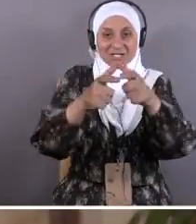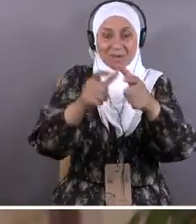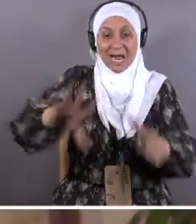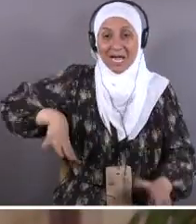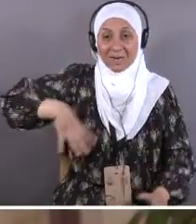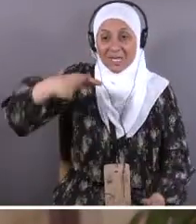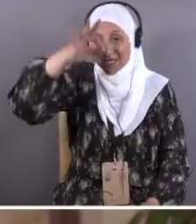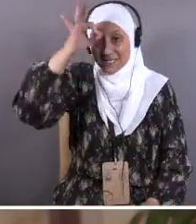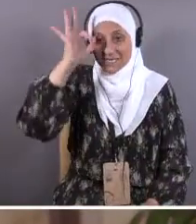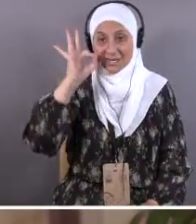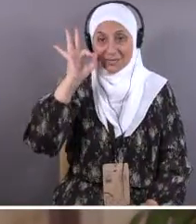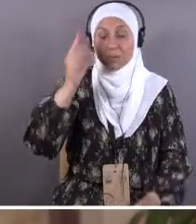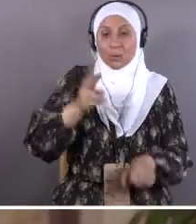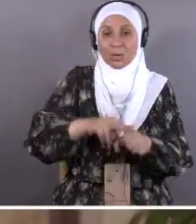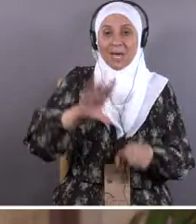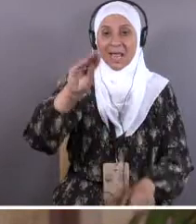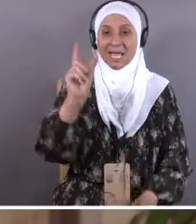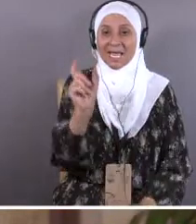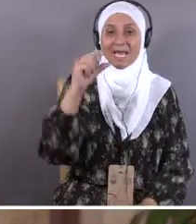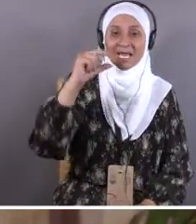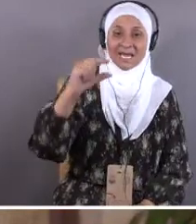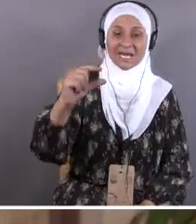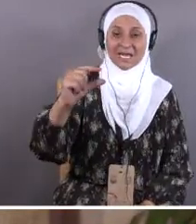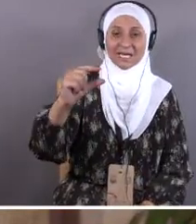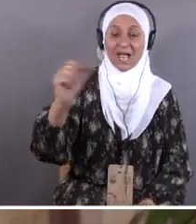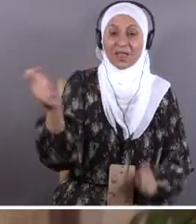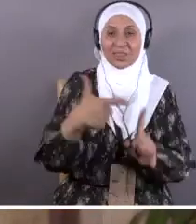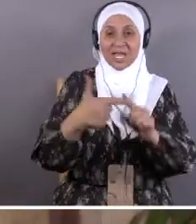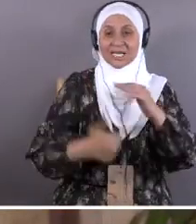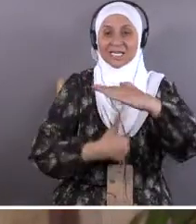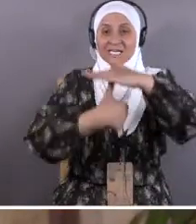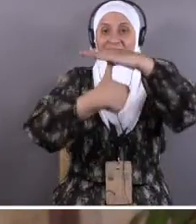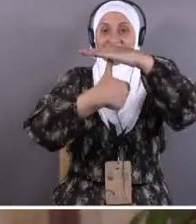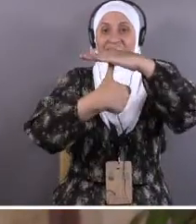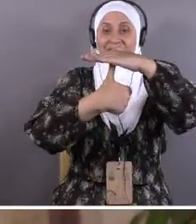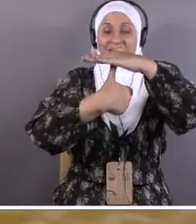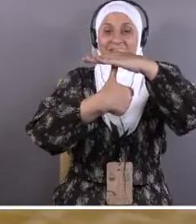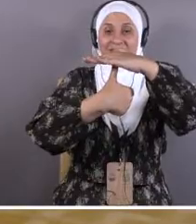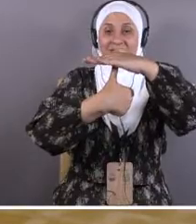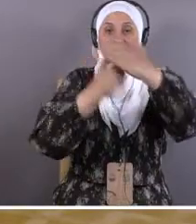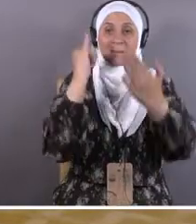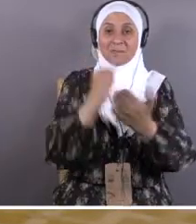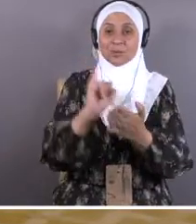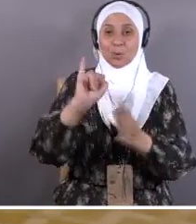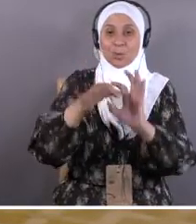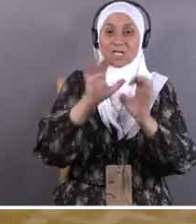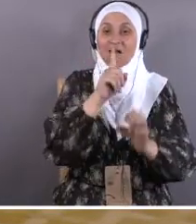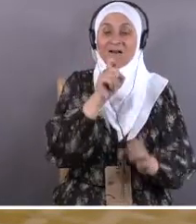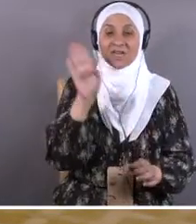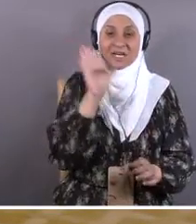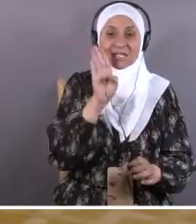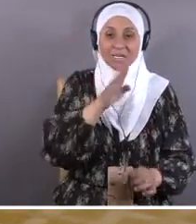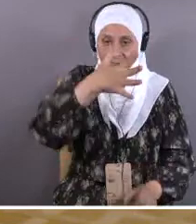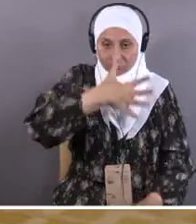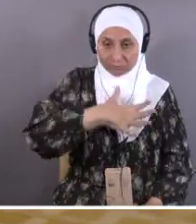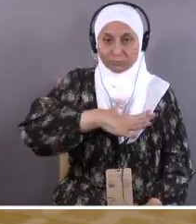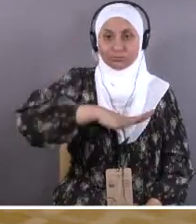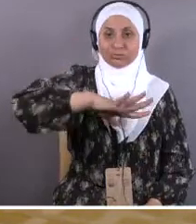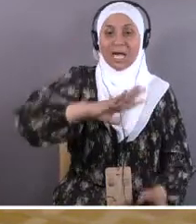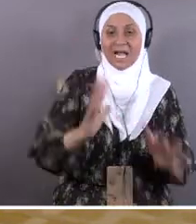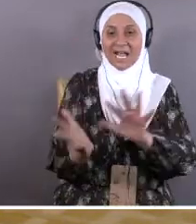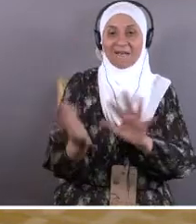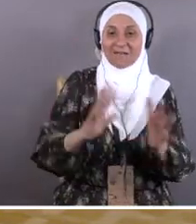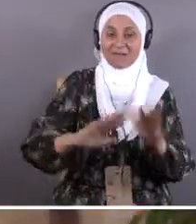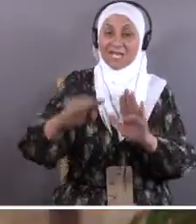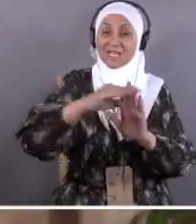Al Thani, Vice Chairperson and CEO of Qatar Foundation, spoke eloquently on the timely importance